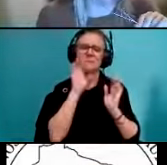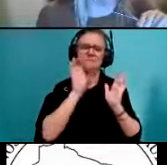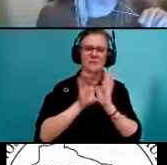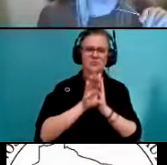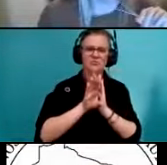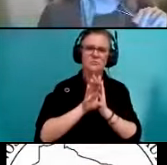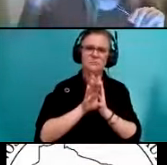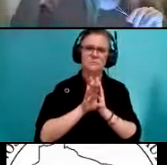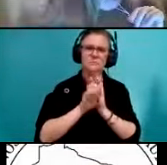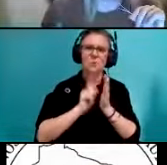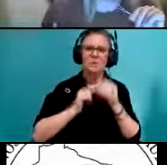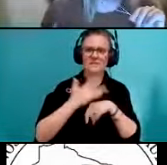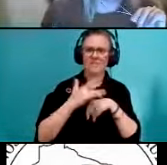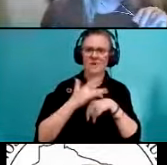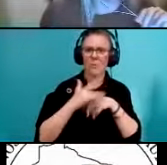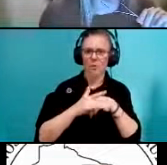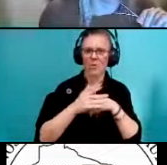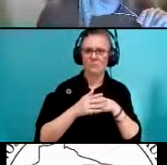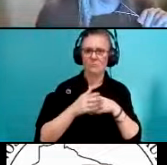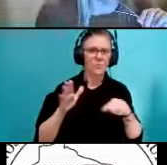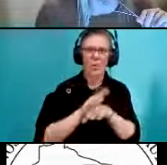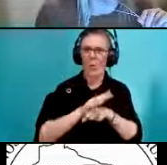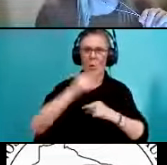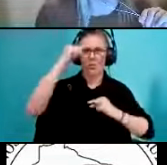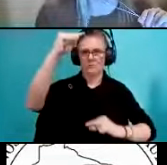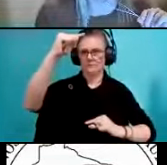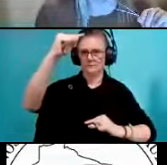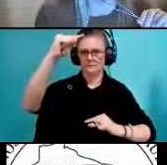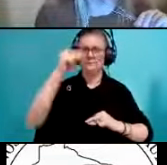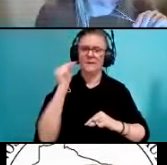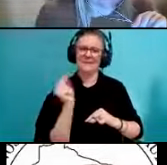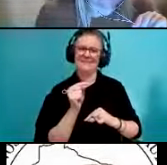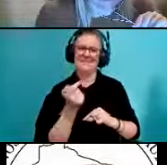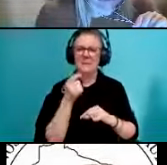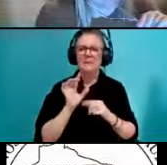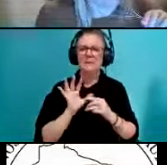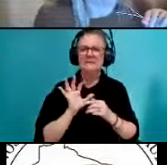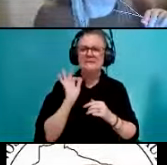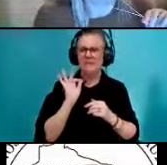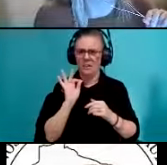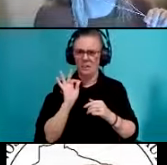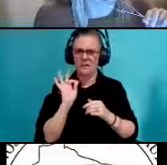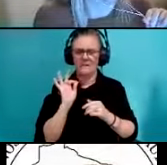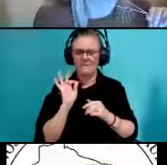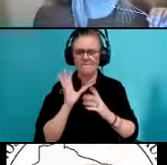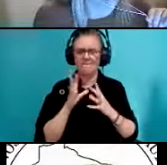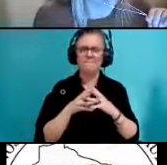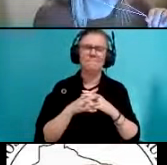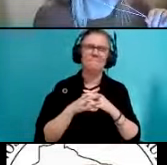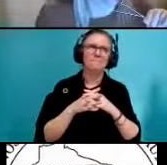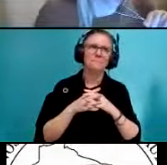are available throughout the length of the corridor. But this is just kind of a sampling of that.